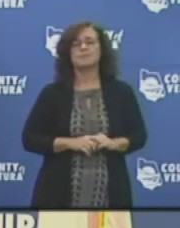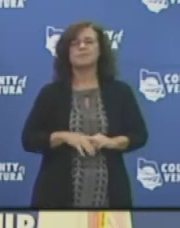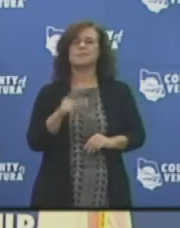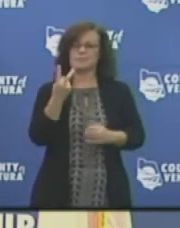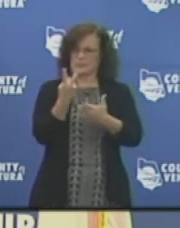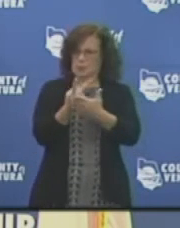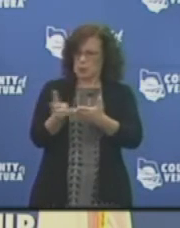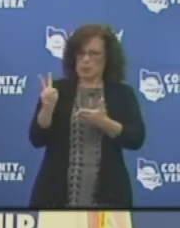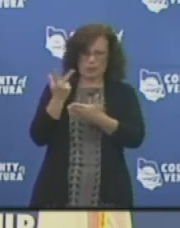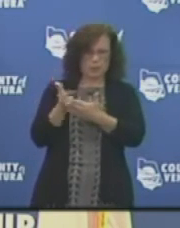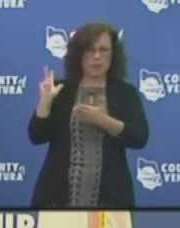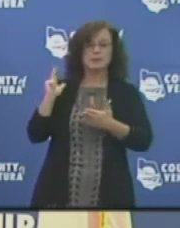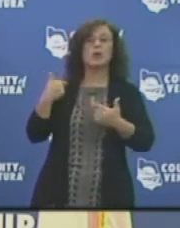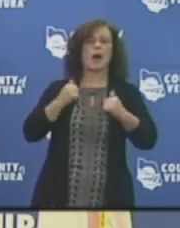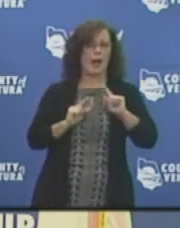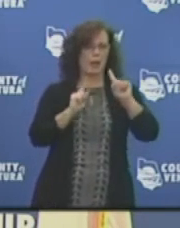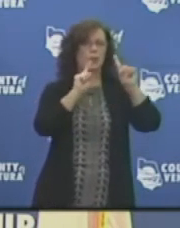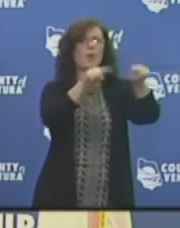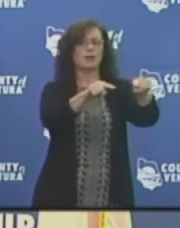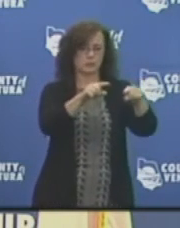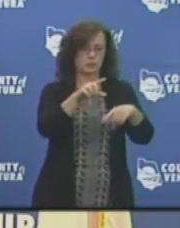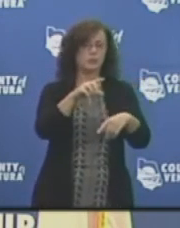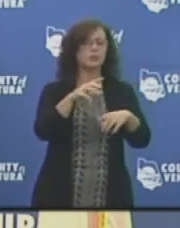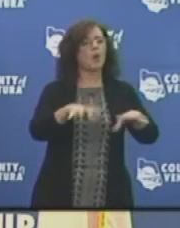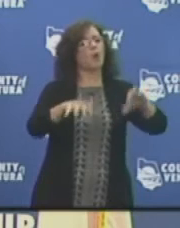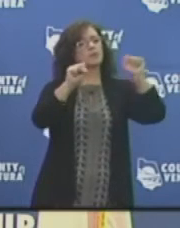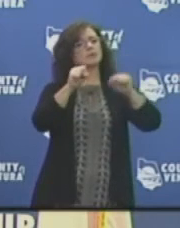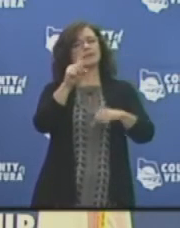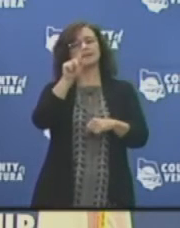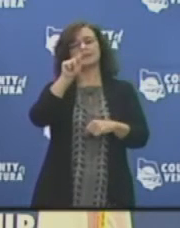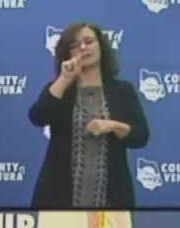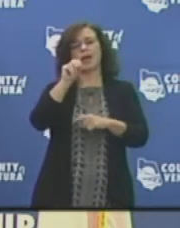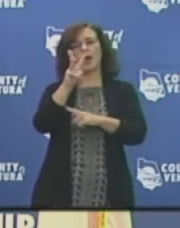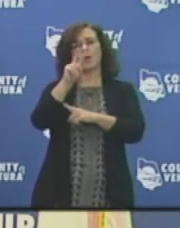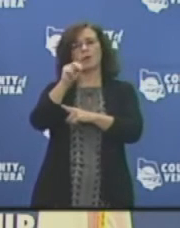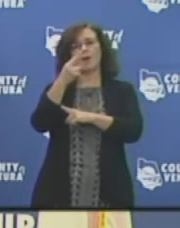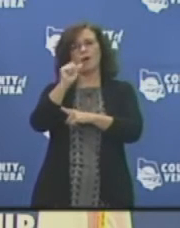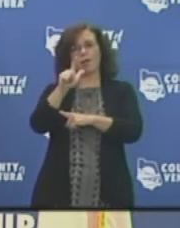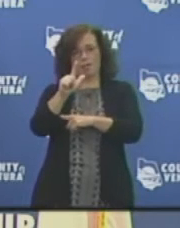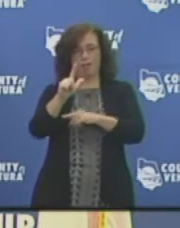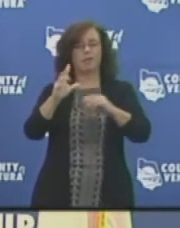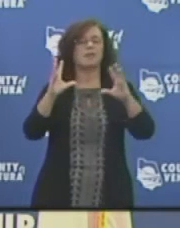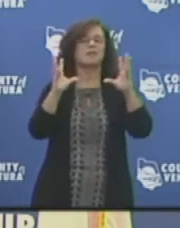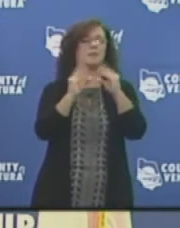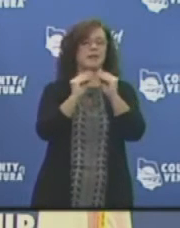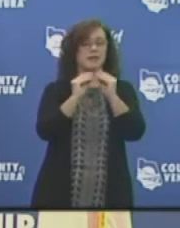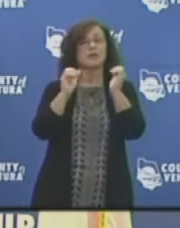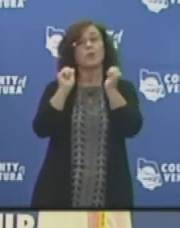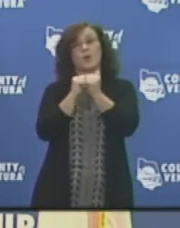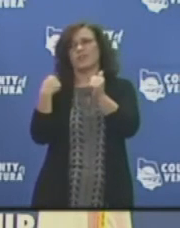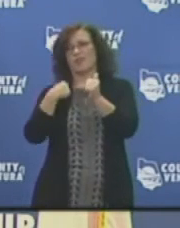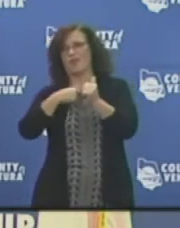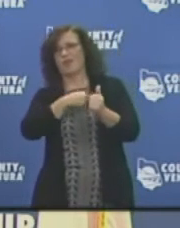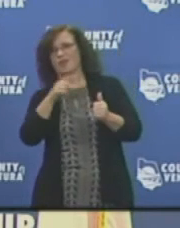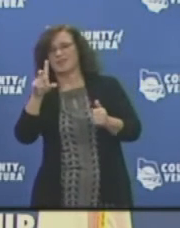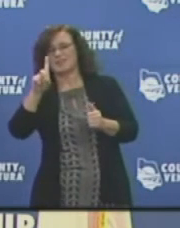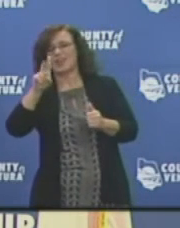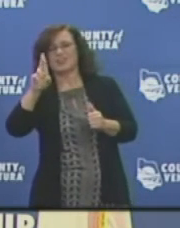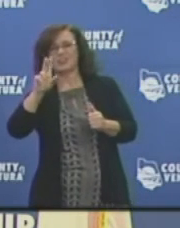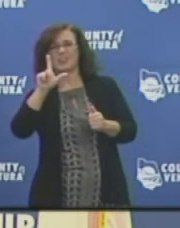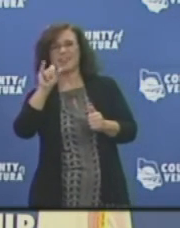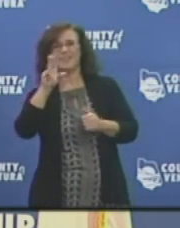a COVID-19 town hall with our very own Ventura County Public Health Officer, Dr. Levin, and